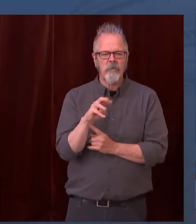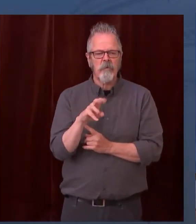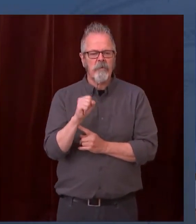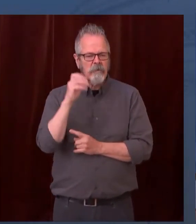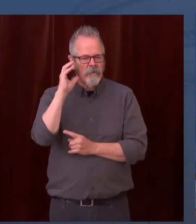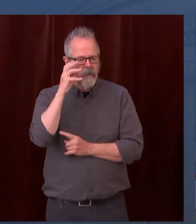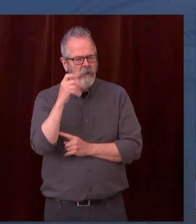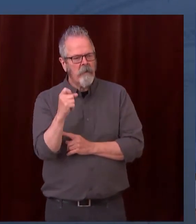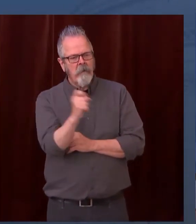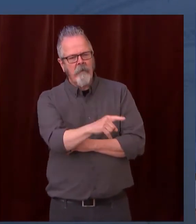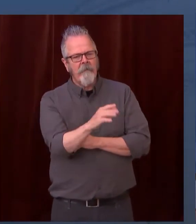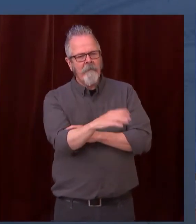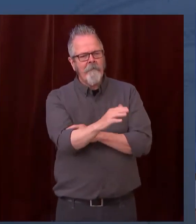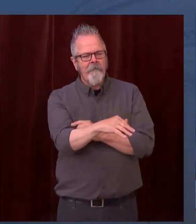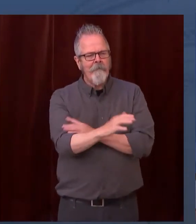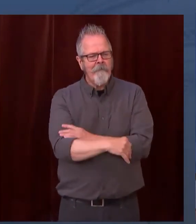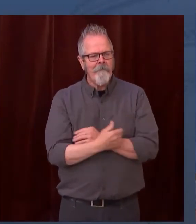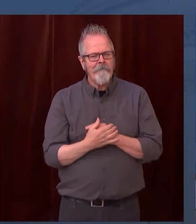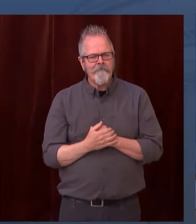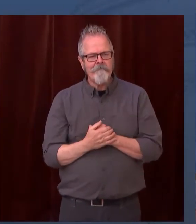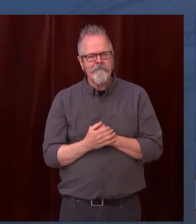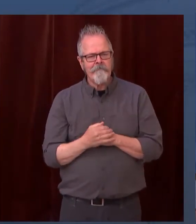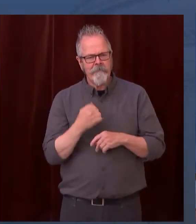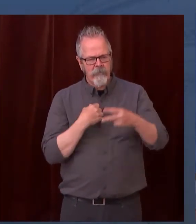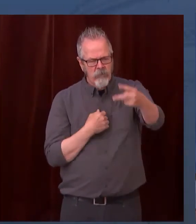Governor, two questions for you.